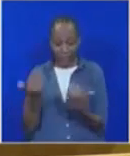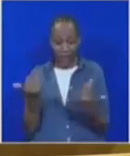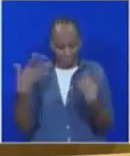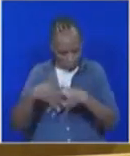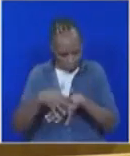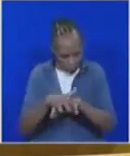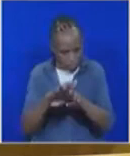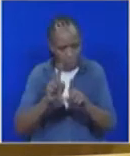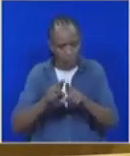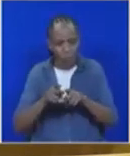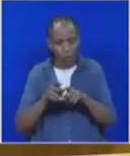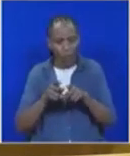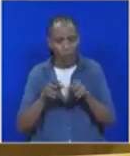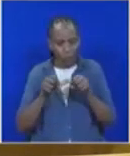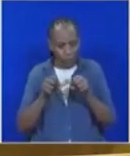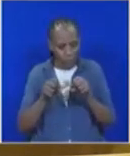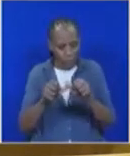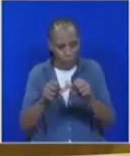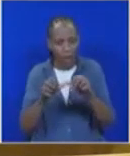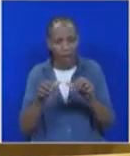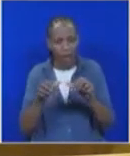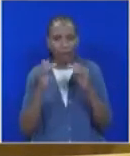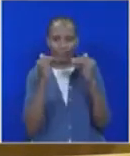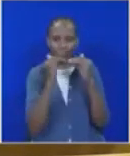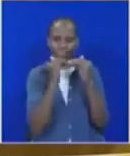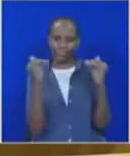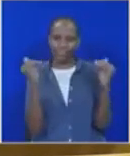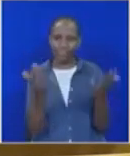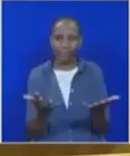it. The state is required to move